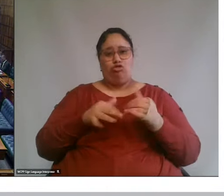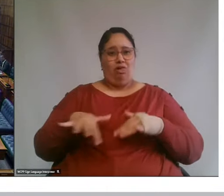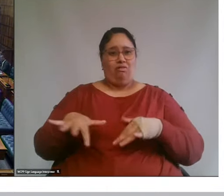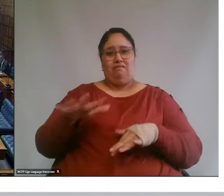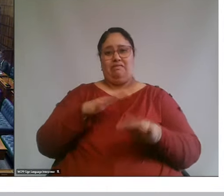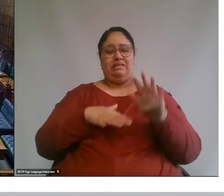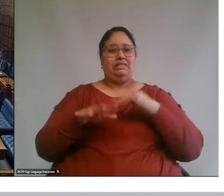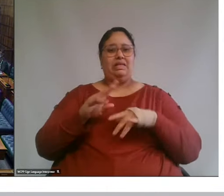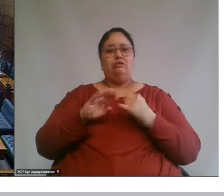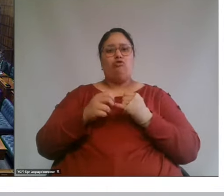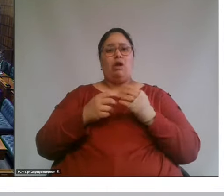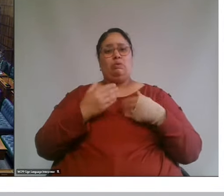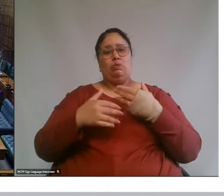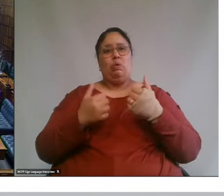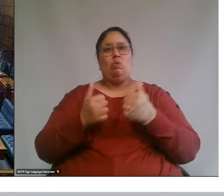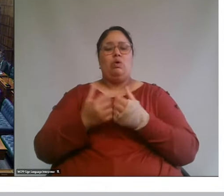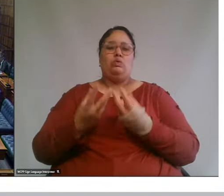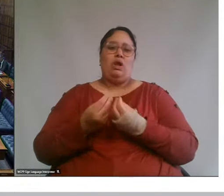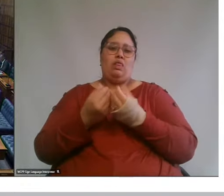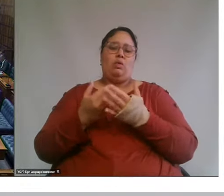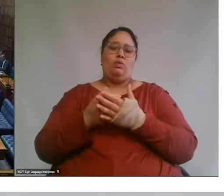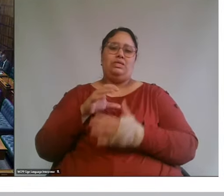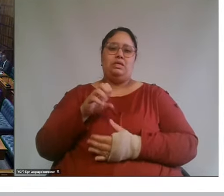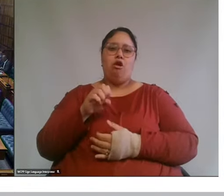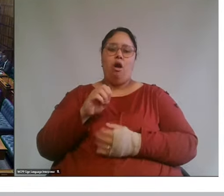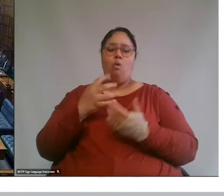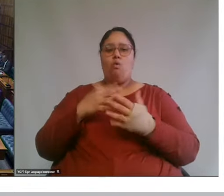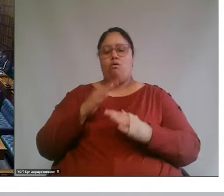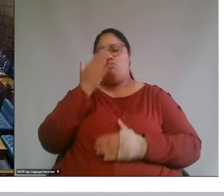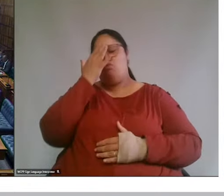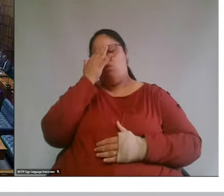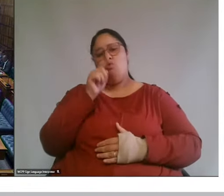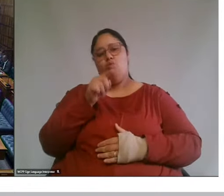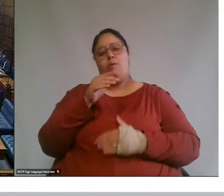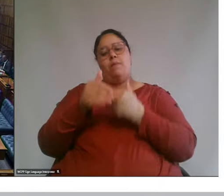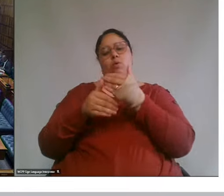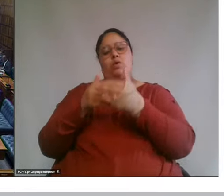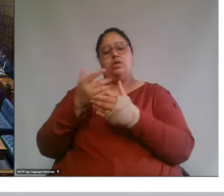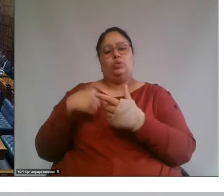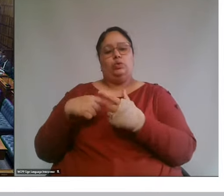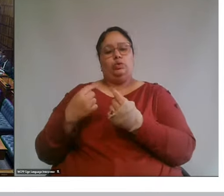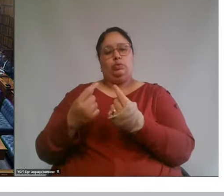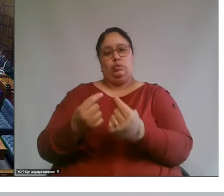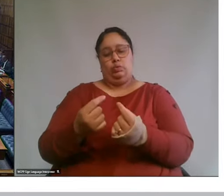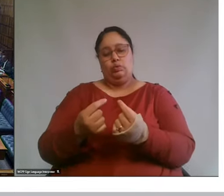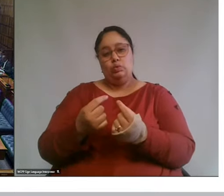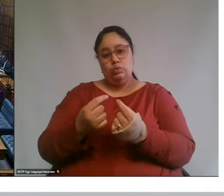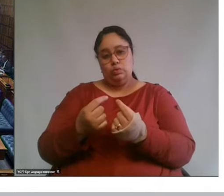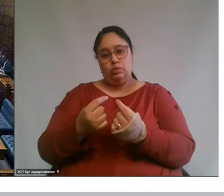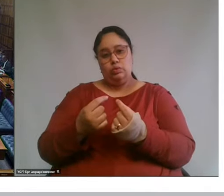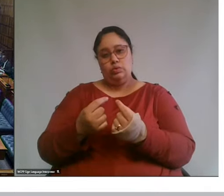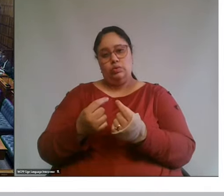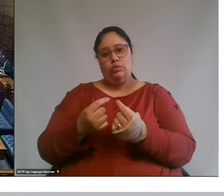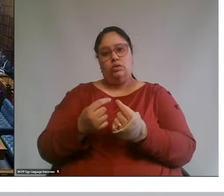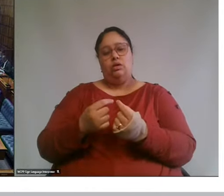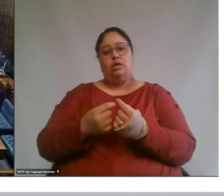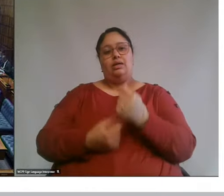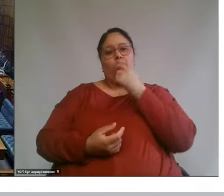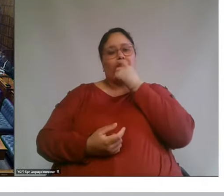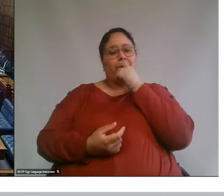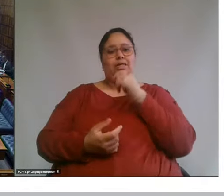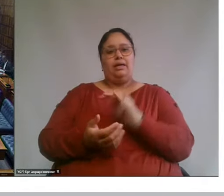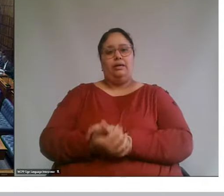by uh and work together and the CEO has already alluded to the progress that we have made um we had a high focus on